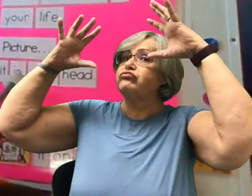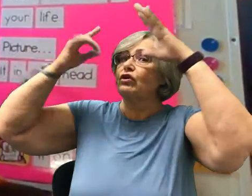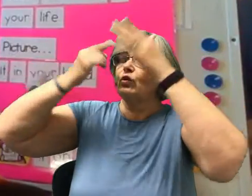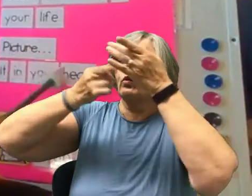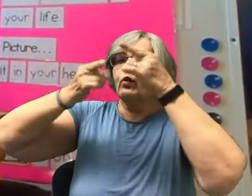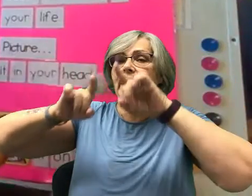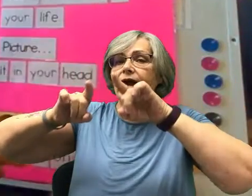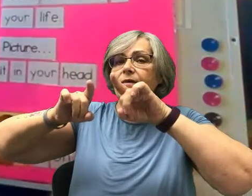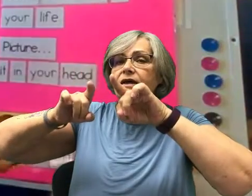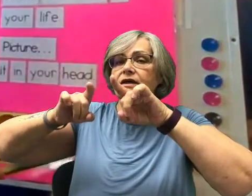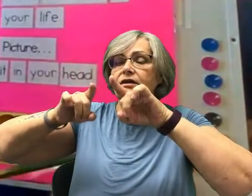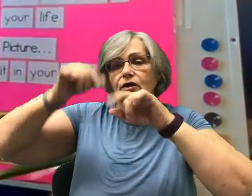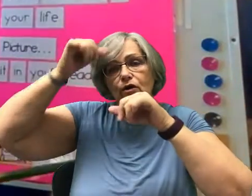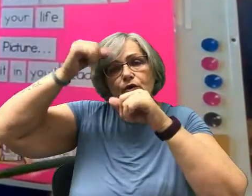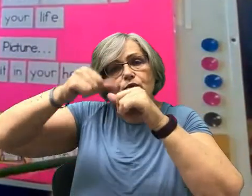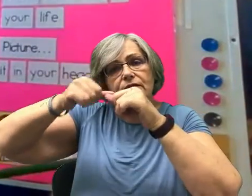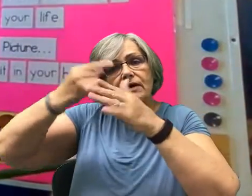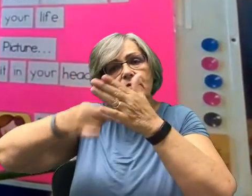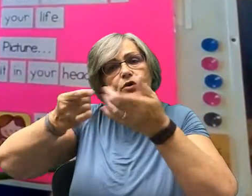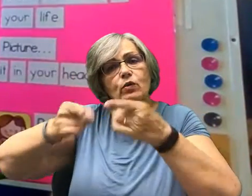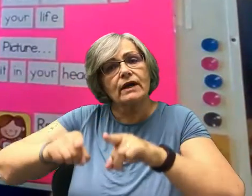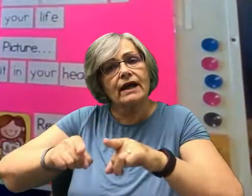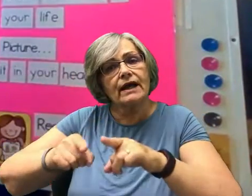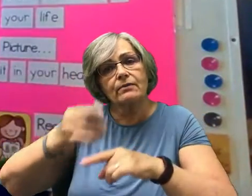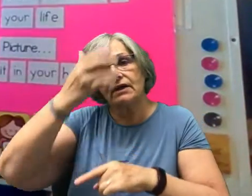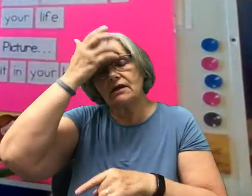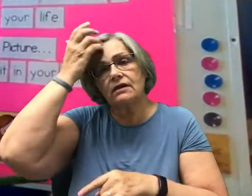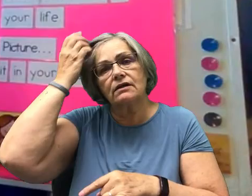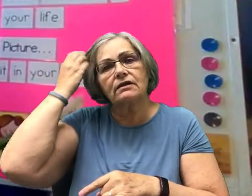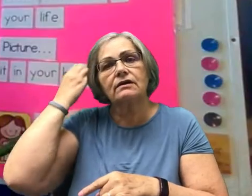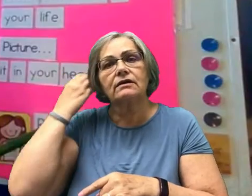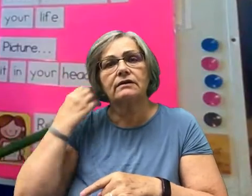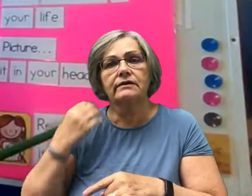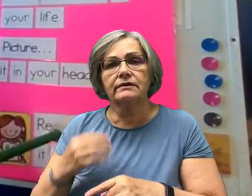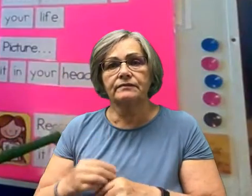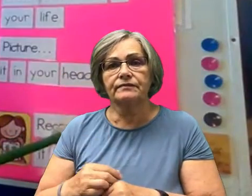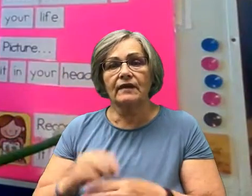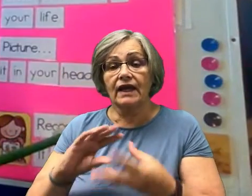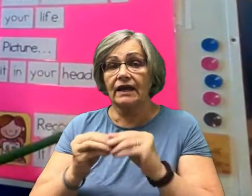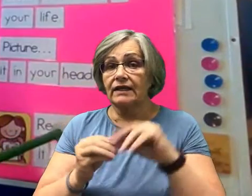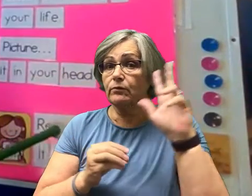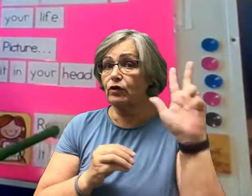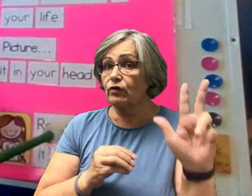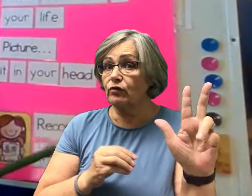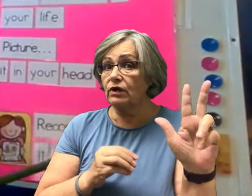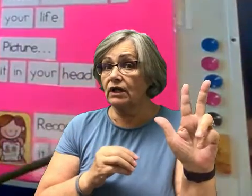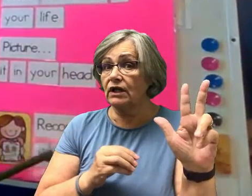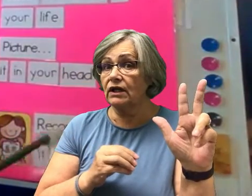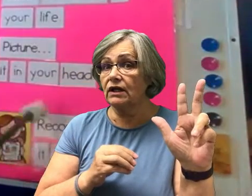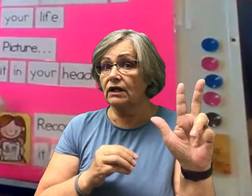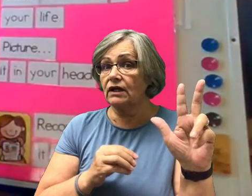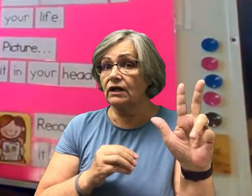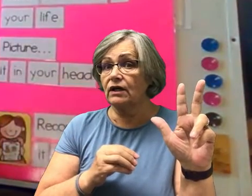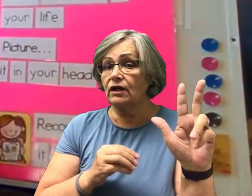it in your head. Okay, so picture that memory or that experience in your head. All right, and